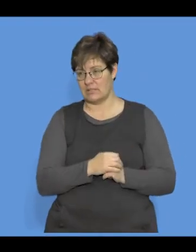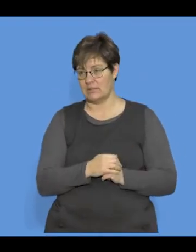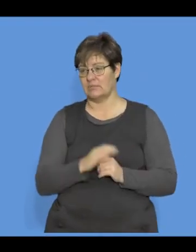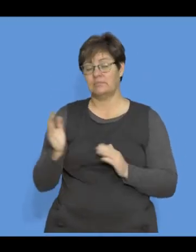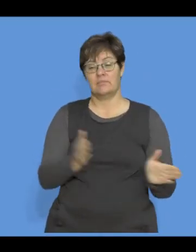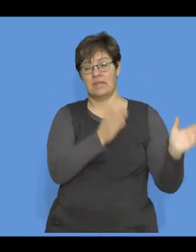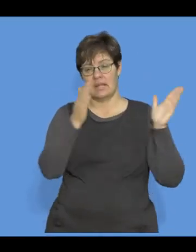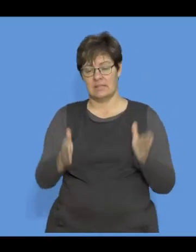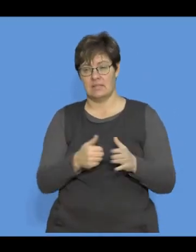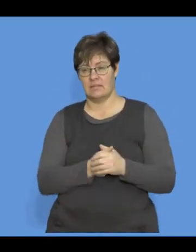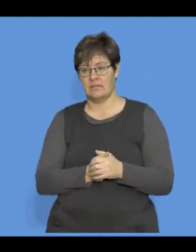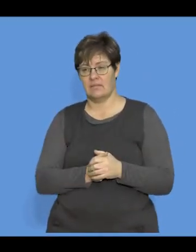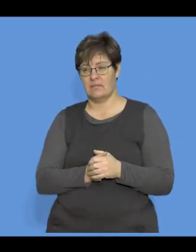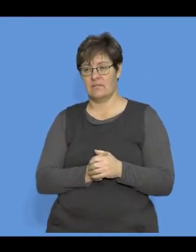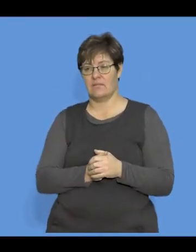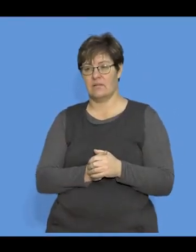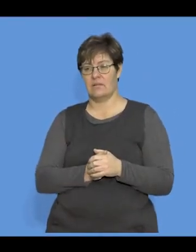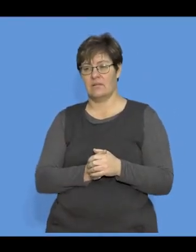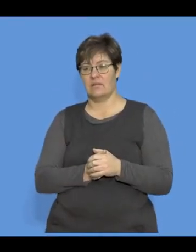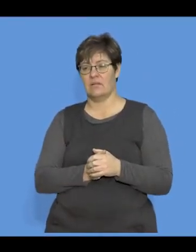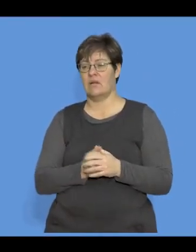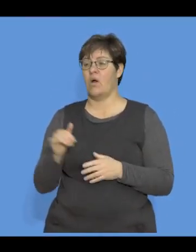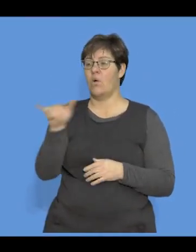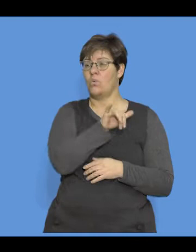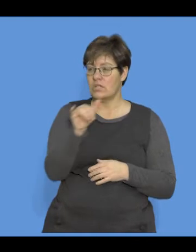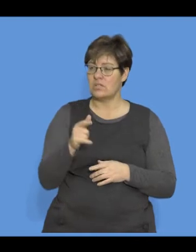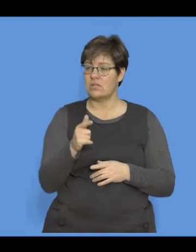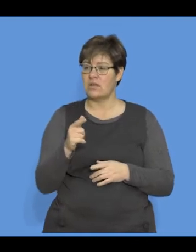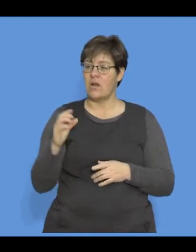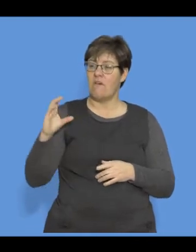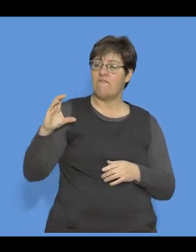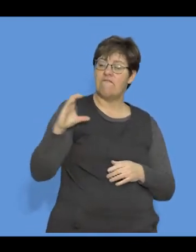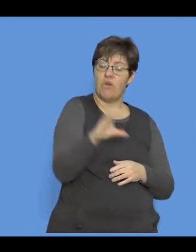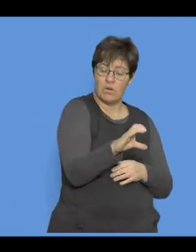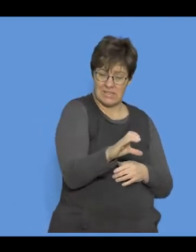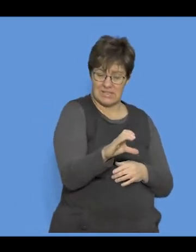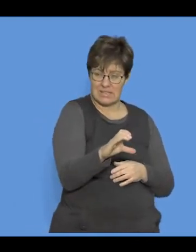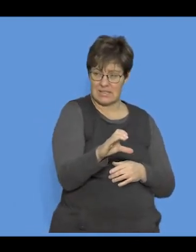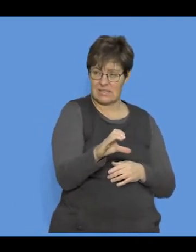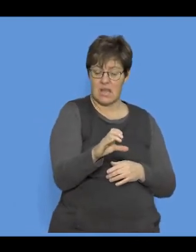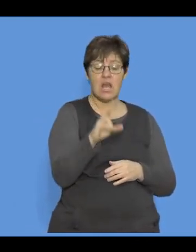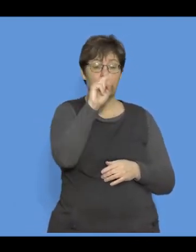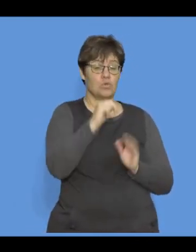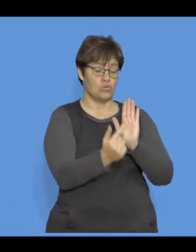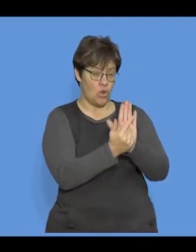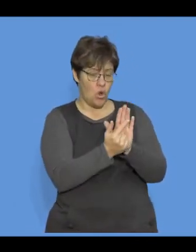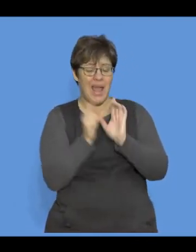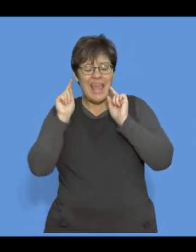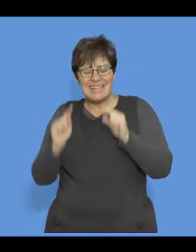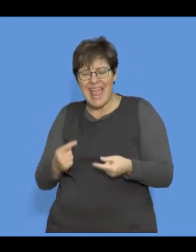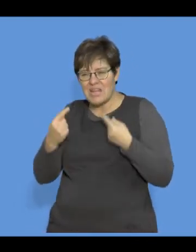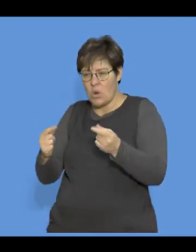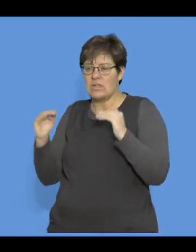question talks about which one of the forces, so we're dealing with Newton's laws, cannot be equal to